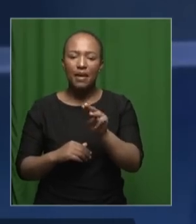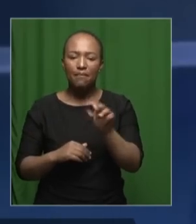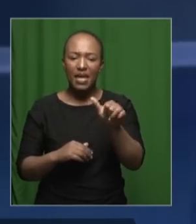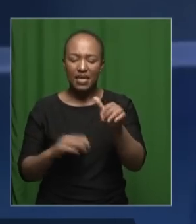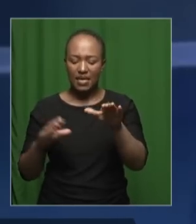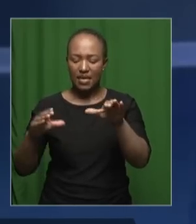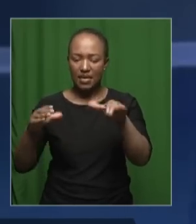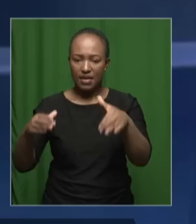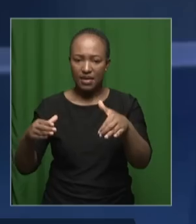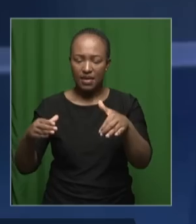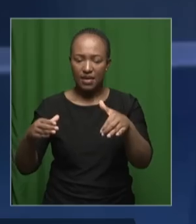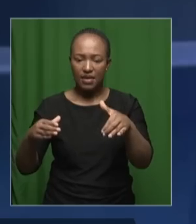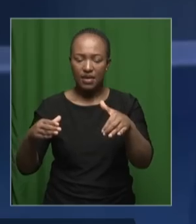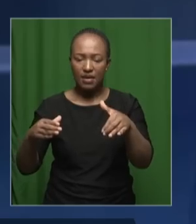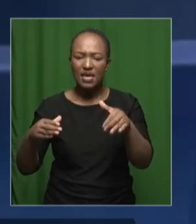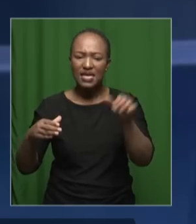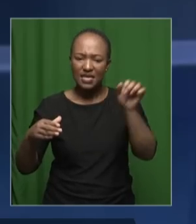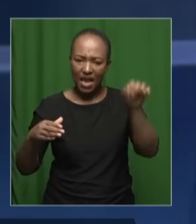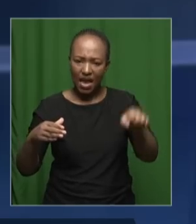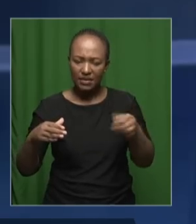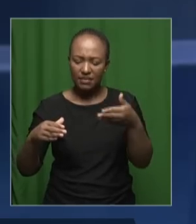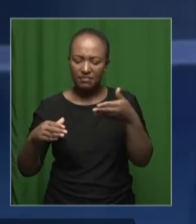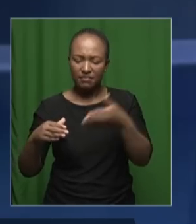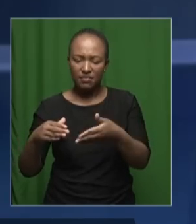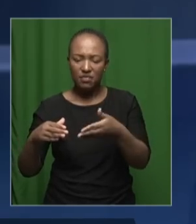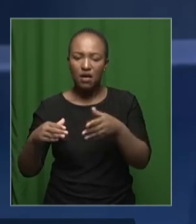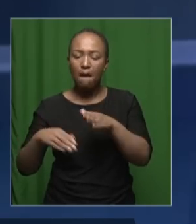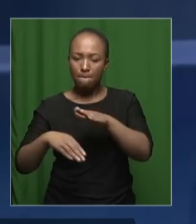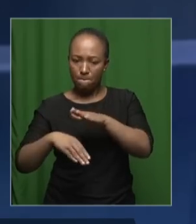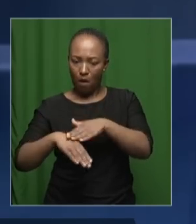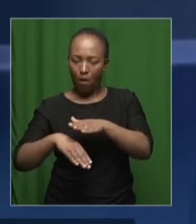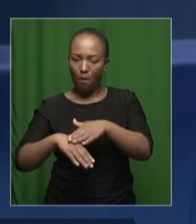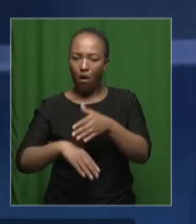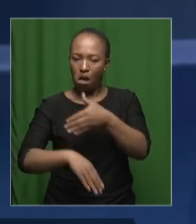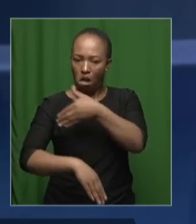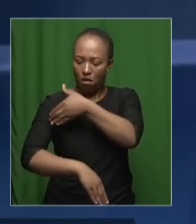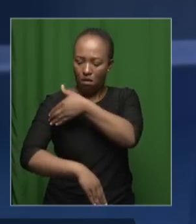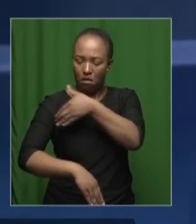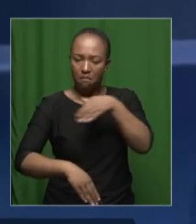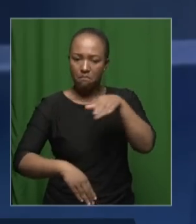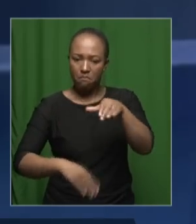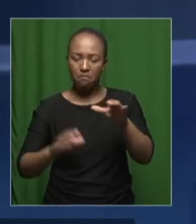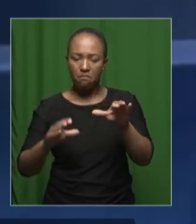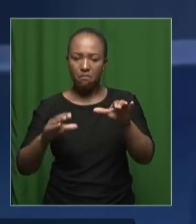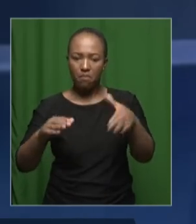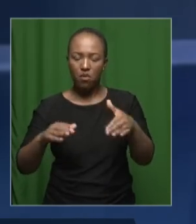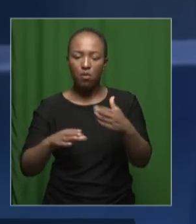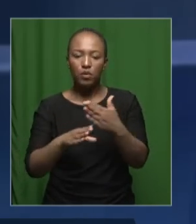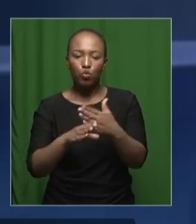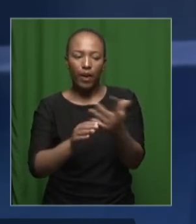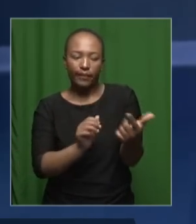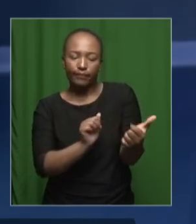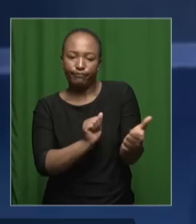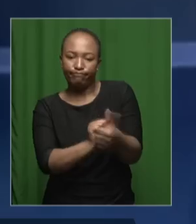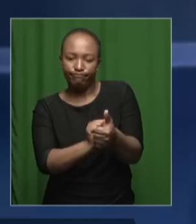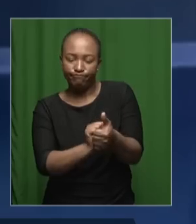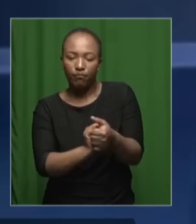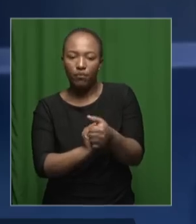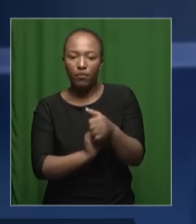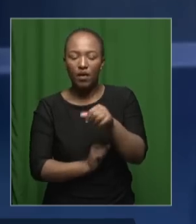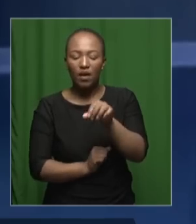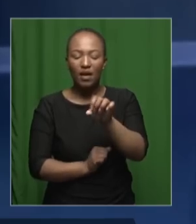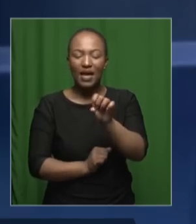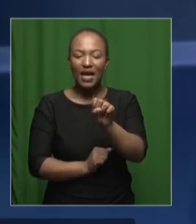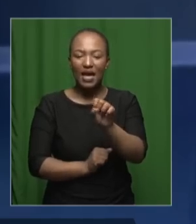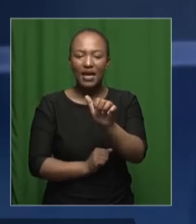yes, it is there, but it needs to be empowered more. It needs to work closer with the SAPS. We need to get the South African National